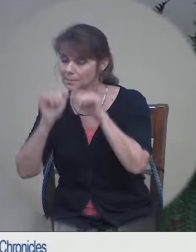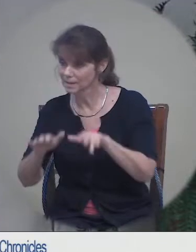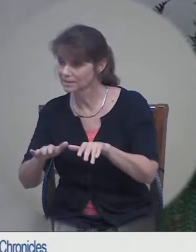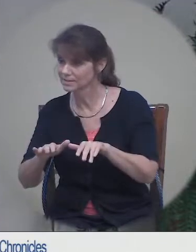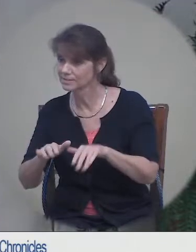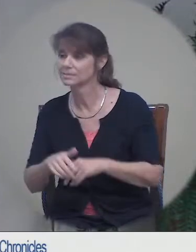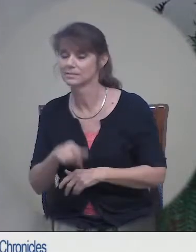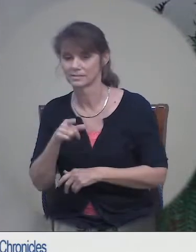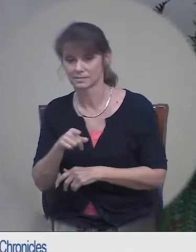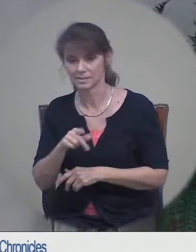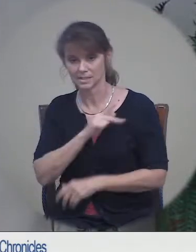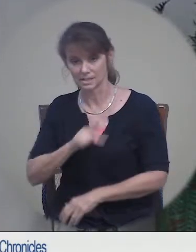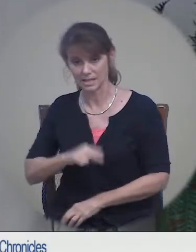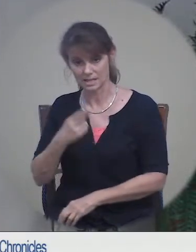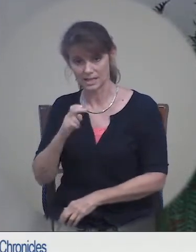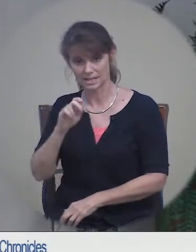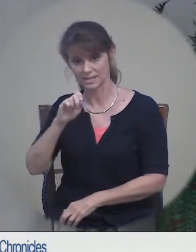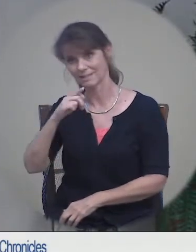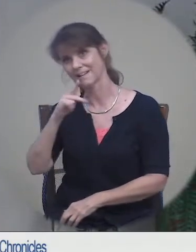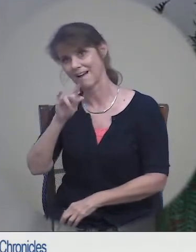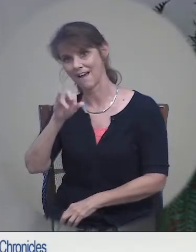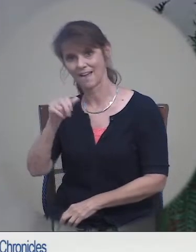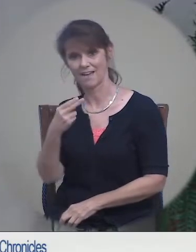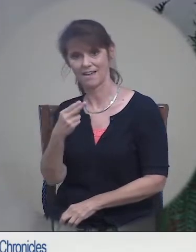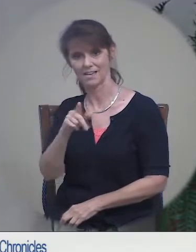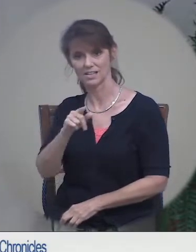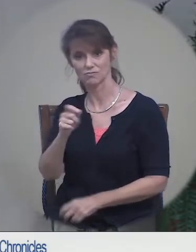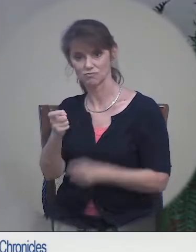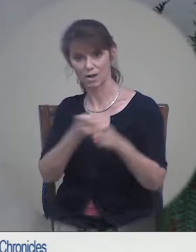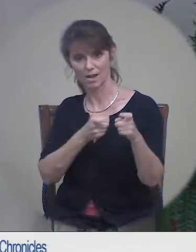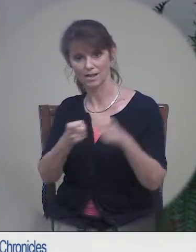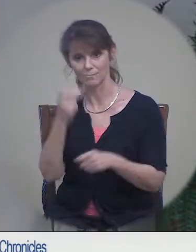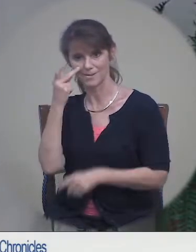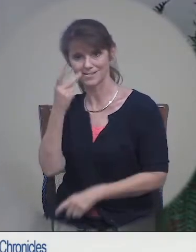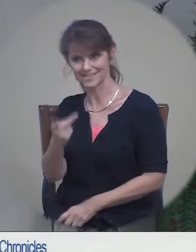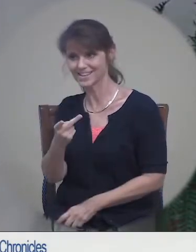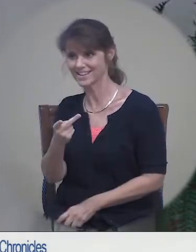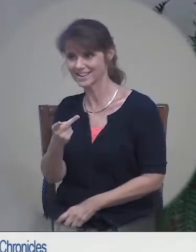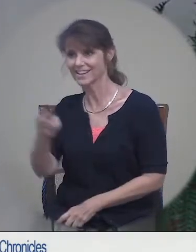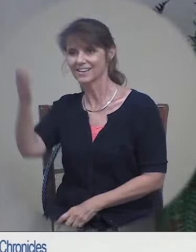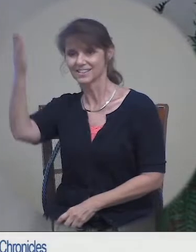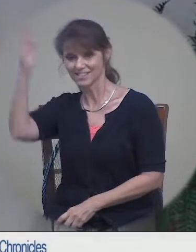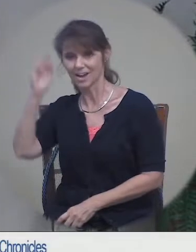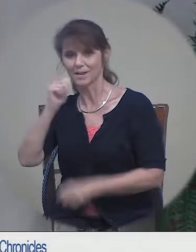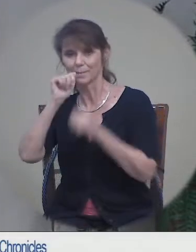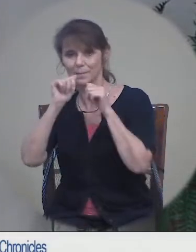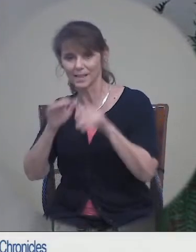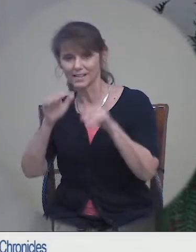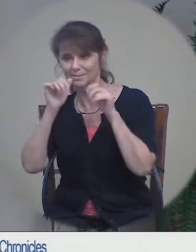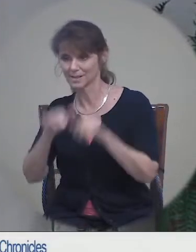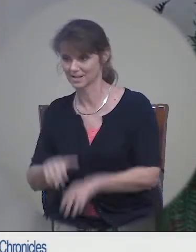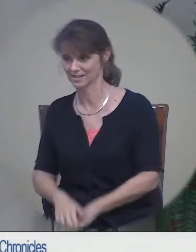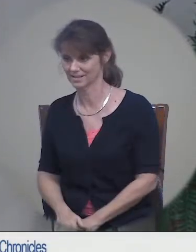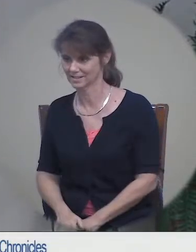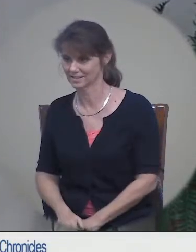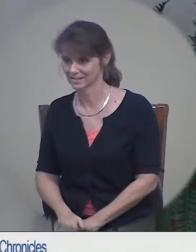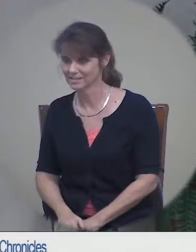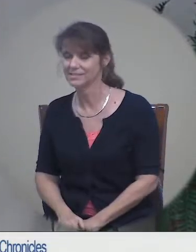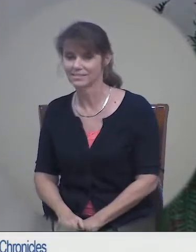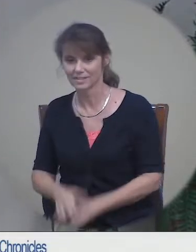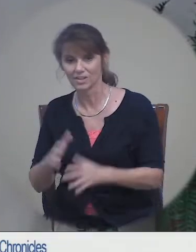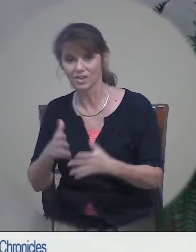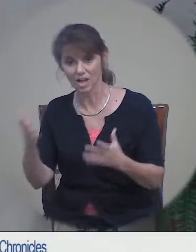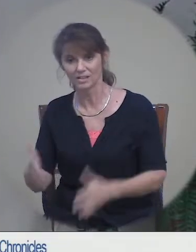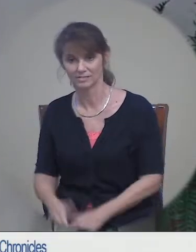Hezekiah's reign, we see that. We see this nature of God. God is not just a God of judgment, but he's a God of blessing.